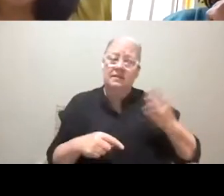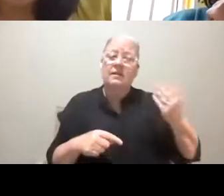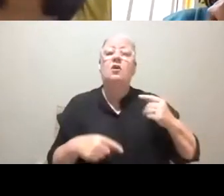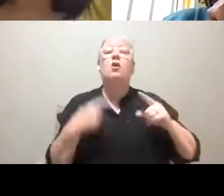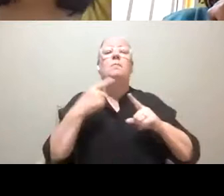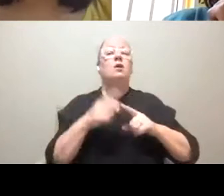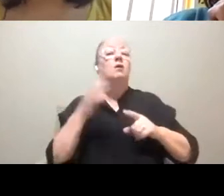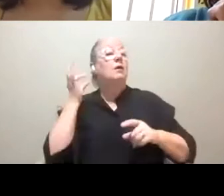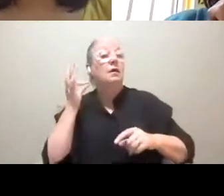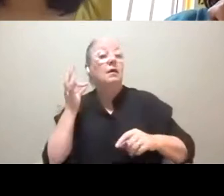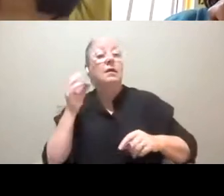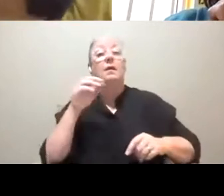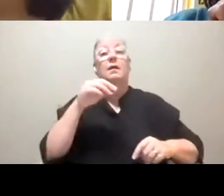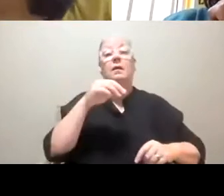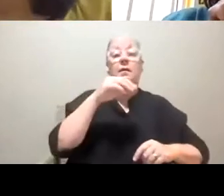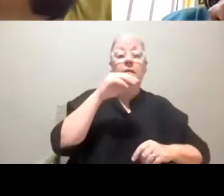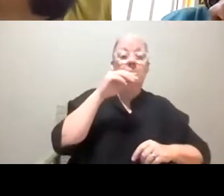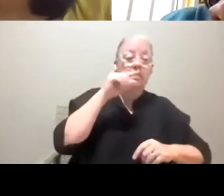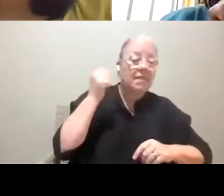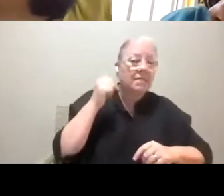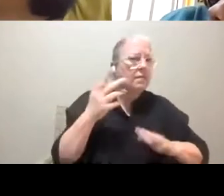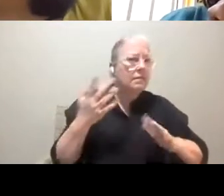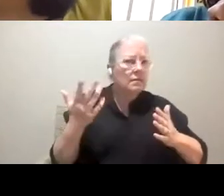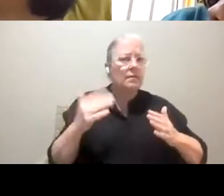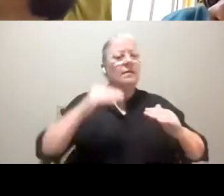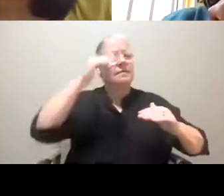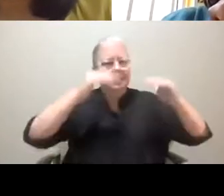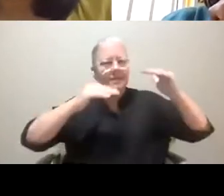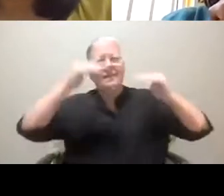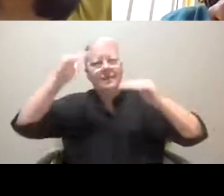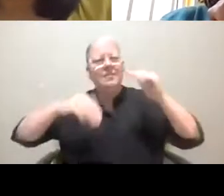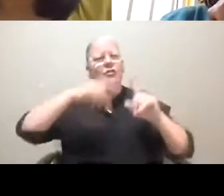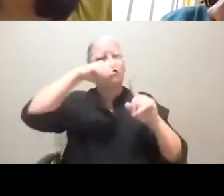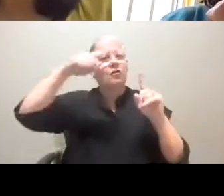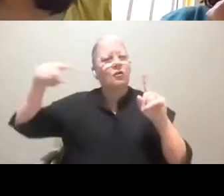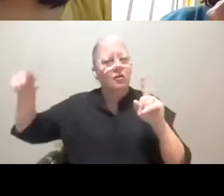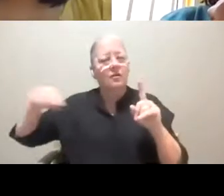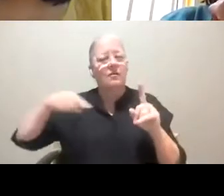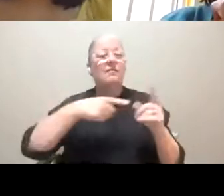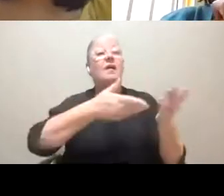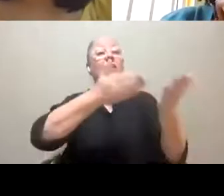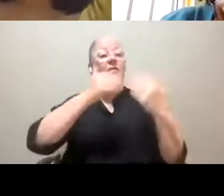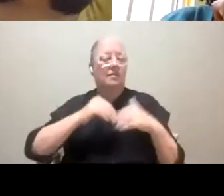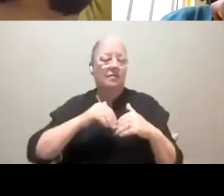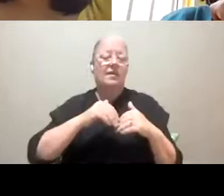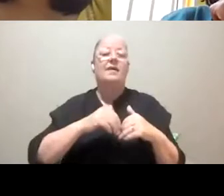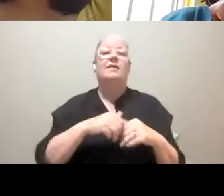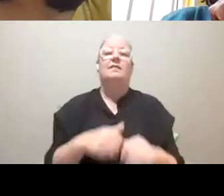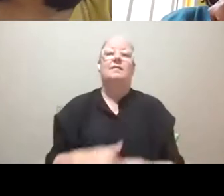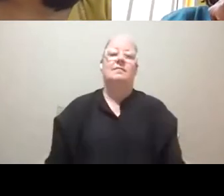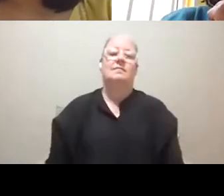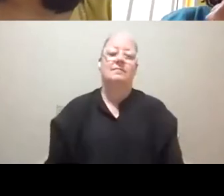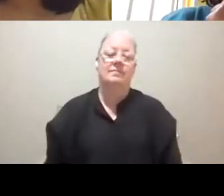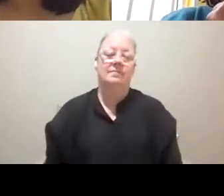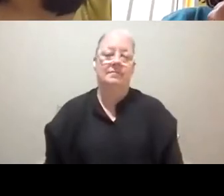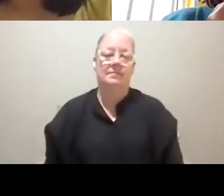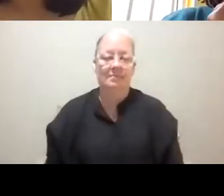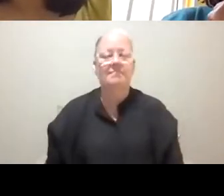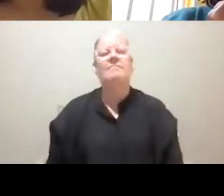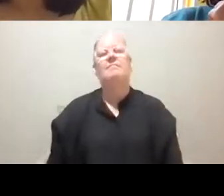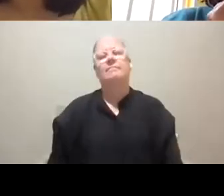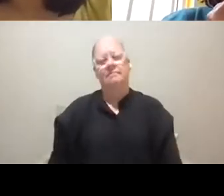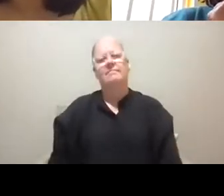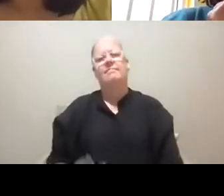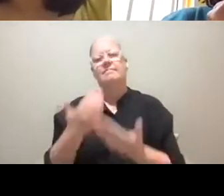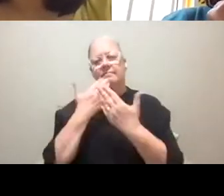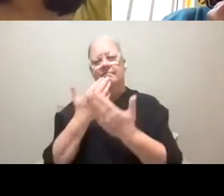reviewed. And I will also ask Lucy to speak on it. No, I think you've spoken well, Tushita.